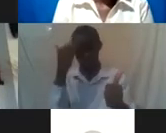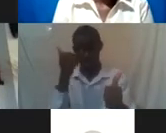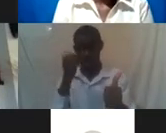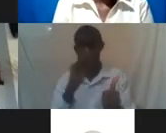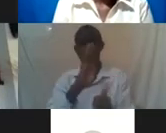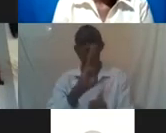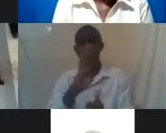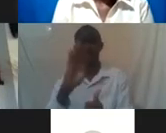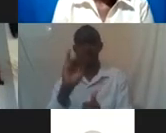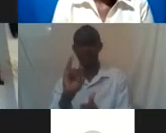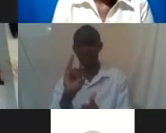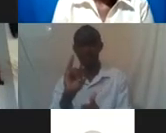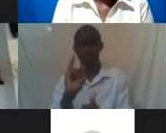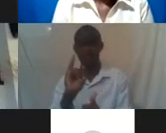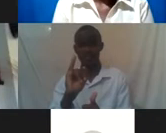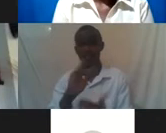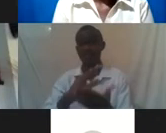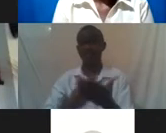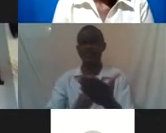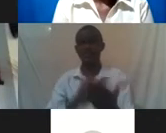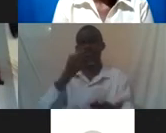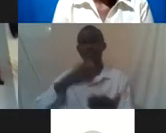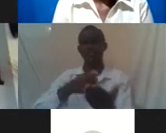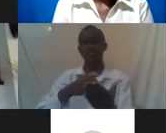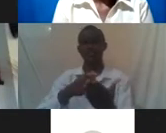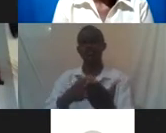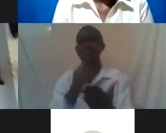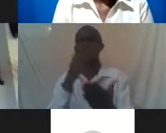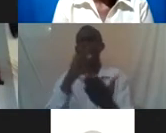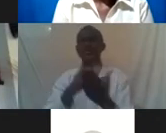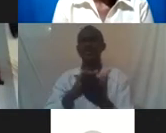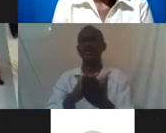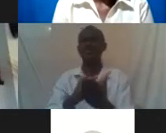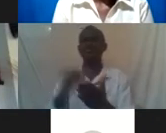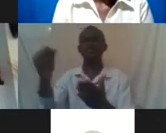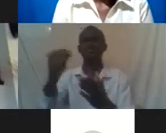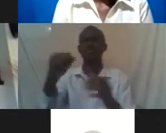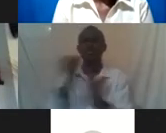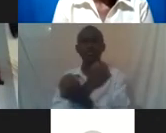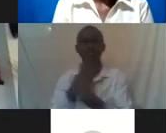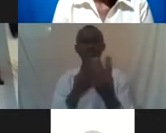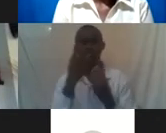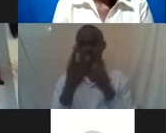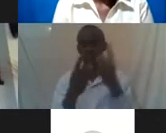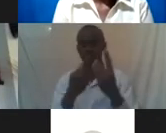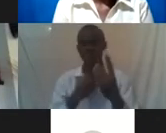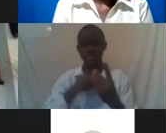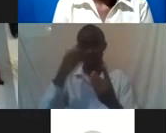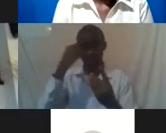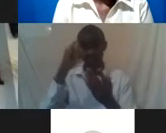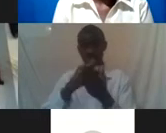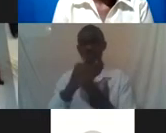BBI, some participants are saying, we have closed the door, we cannot discuss. I don't think that's the right way. They must